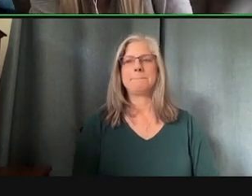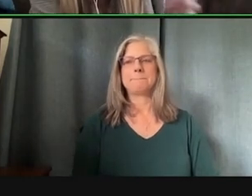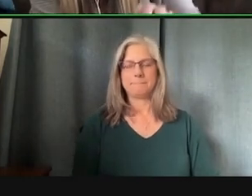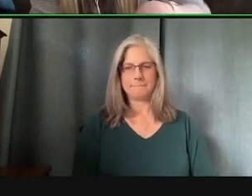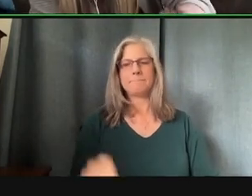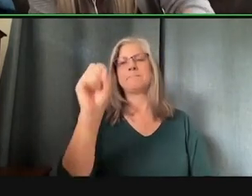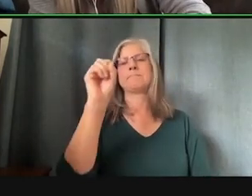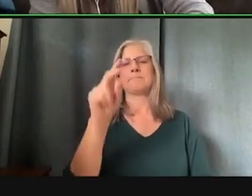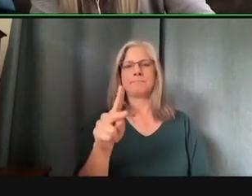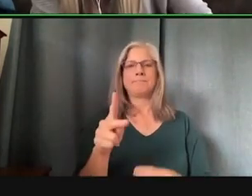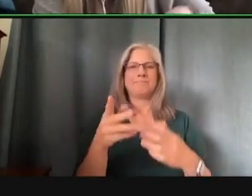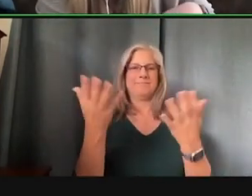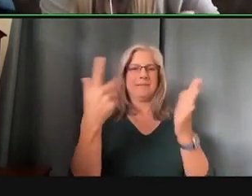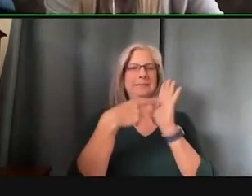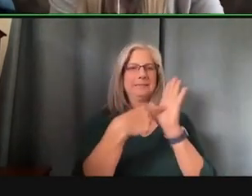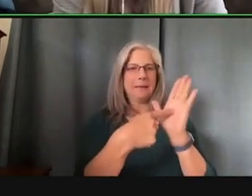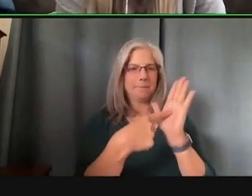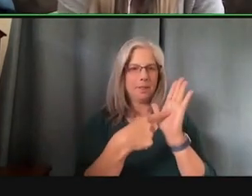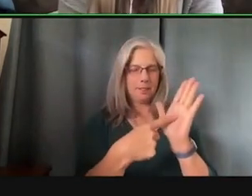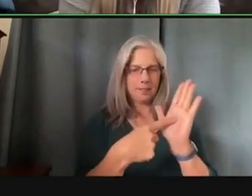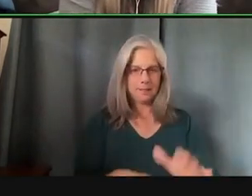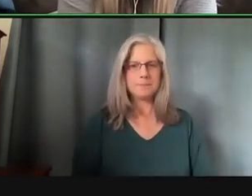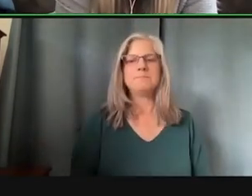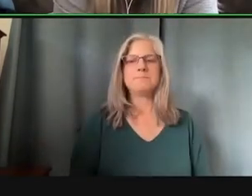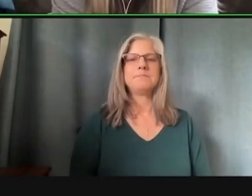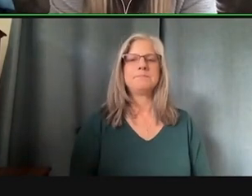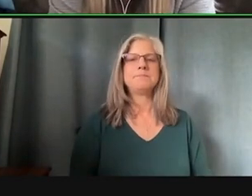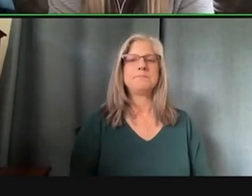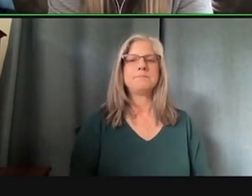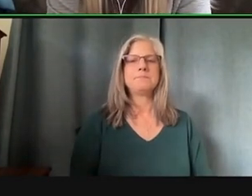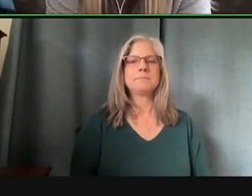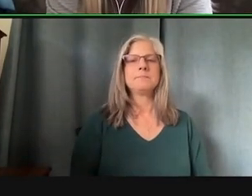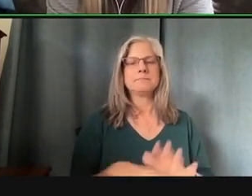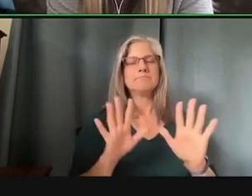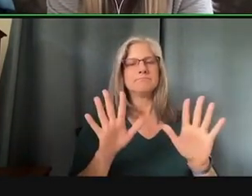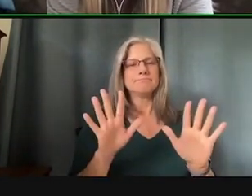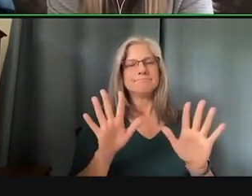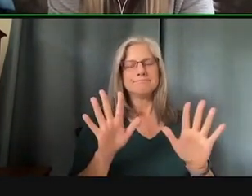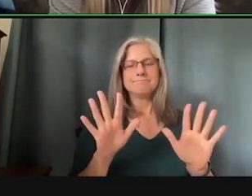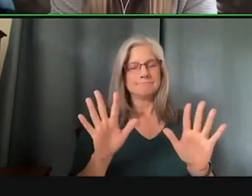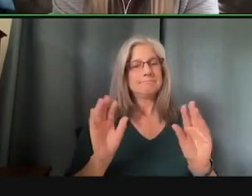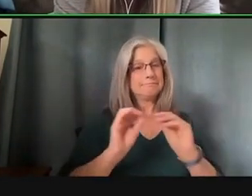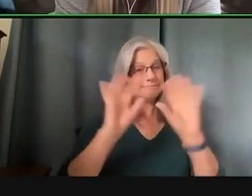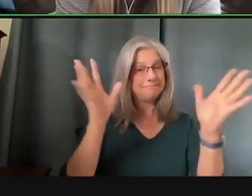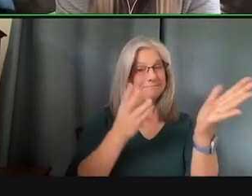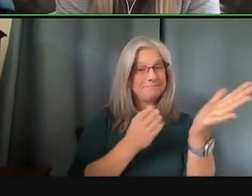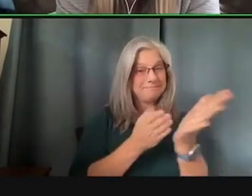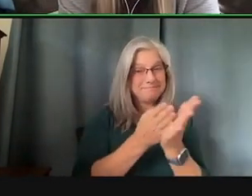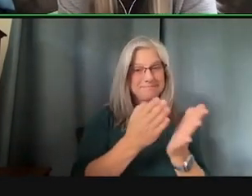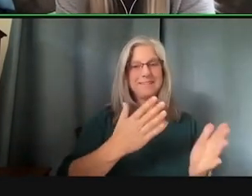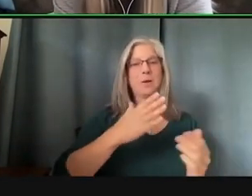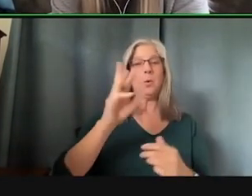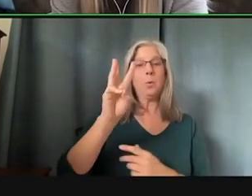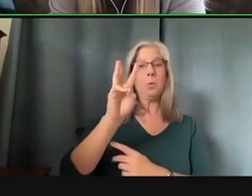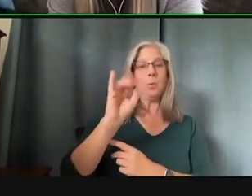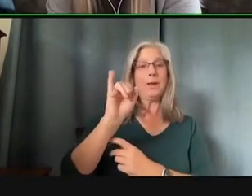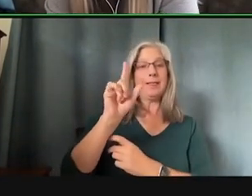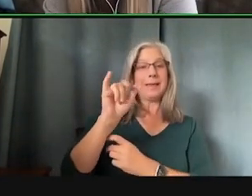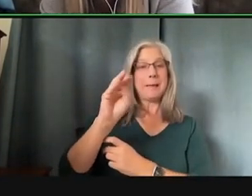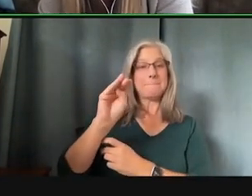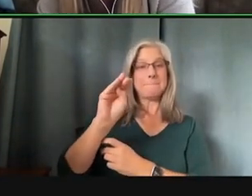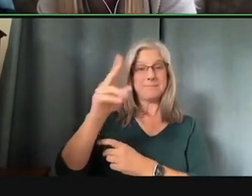Okay, so here's an example. And in true transparency, William is my child.